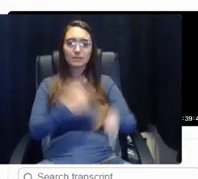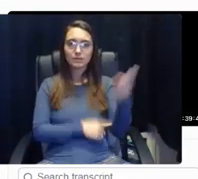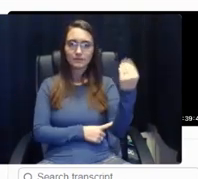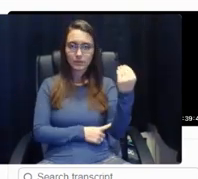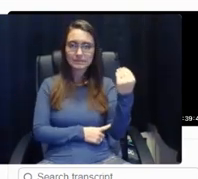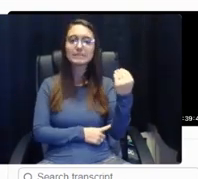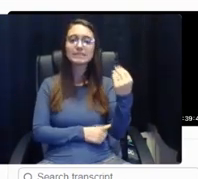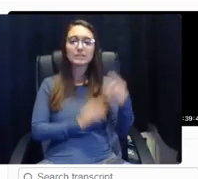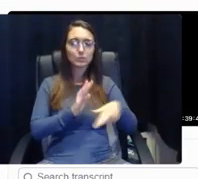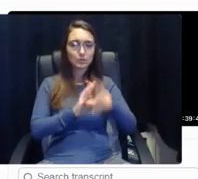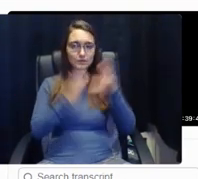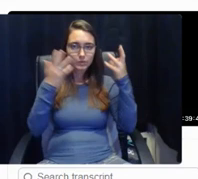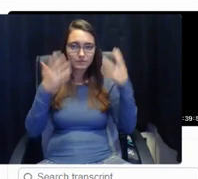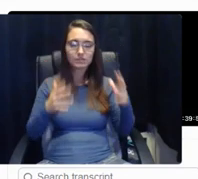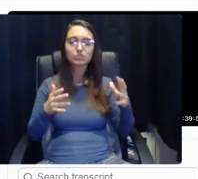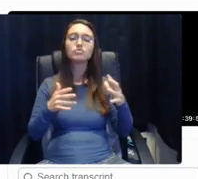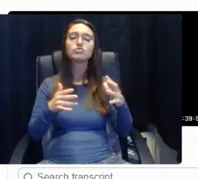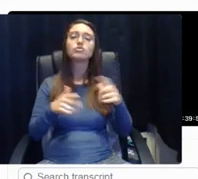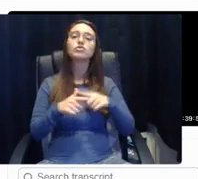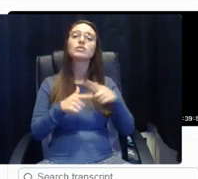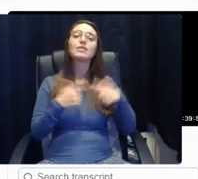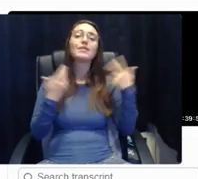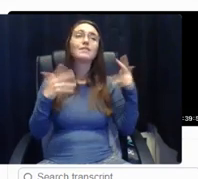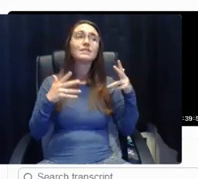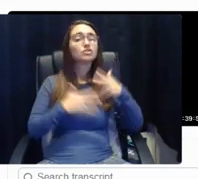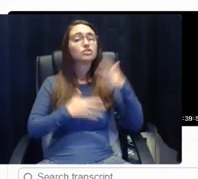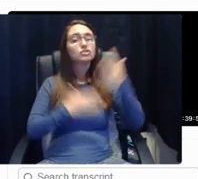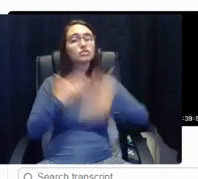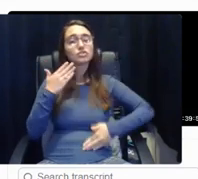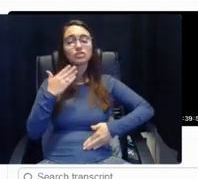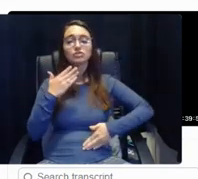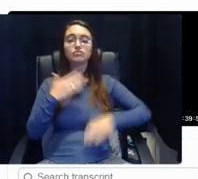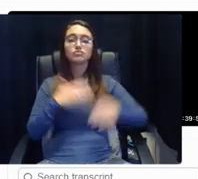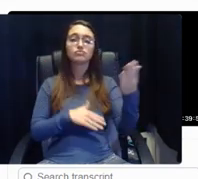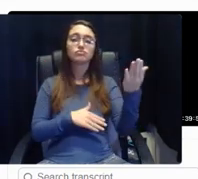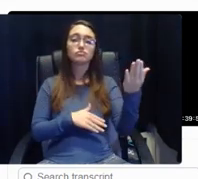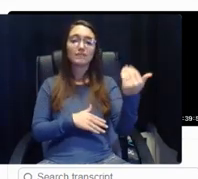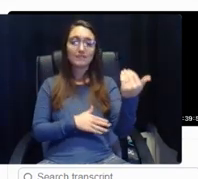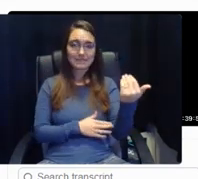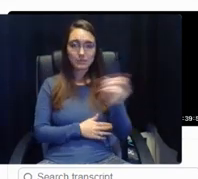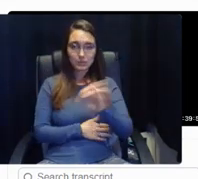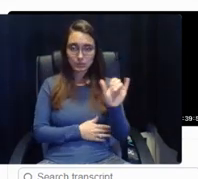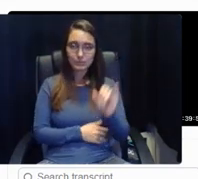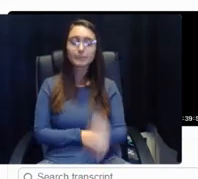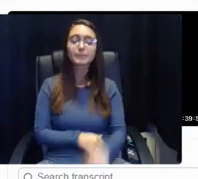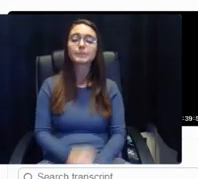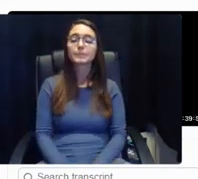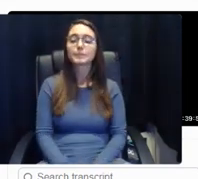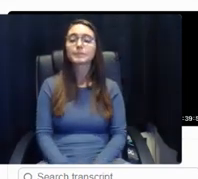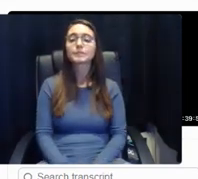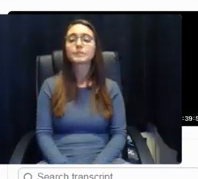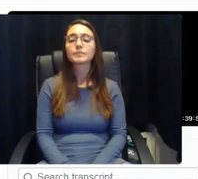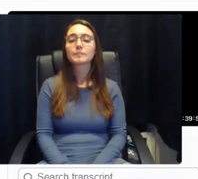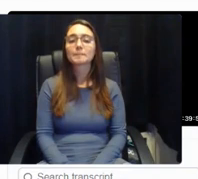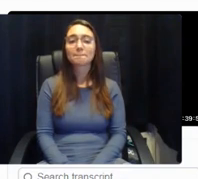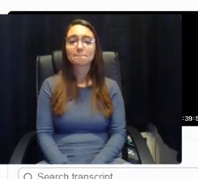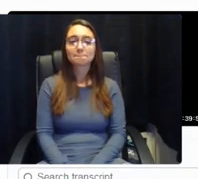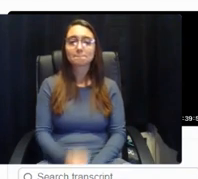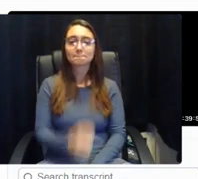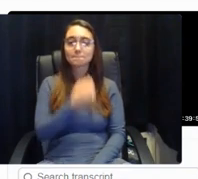14 and then finish chapter 15 completely. So right now, we're going to take it over into